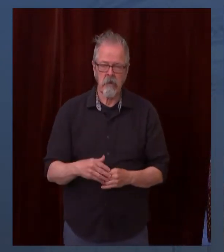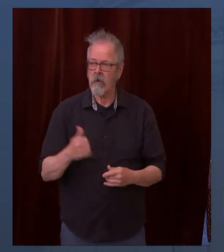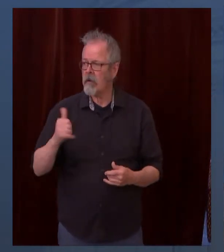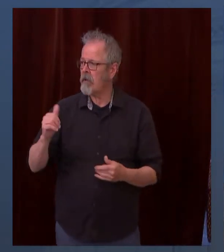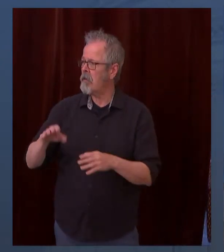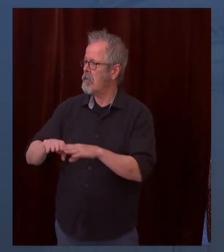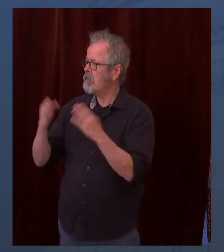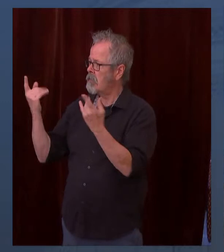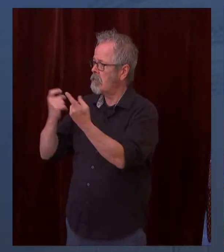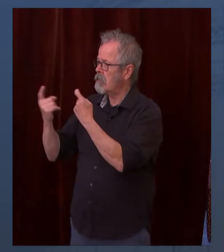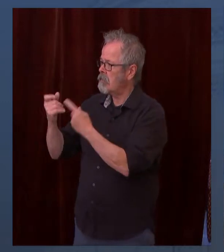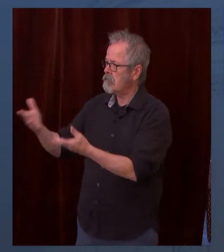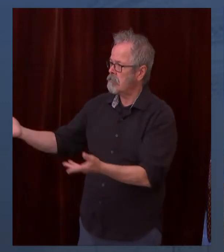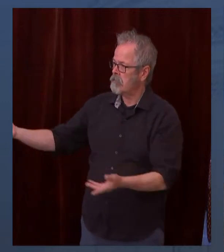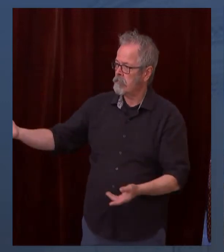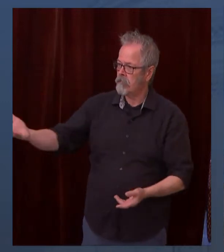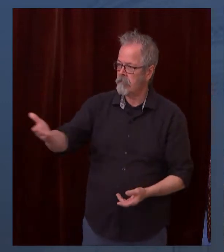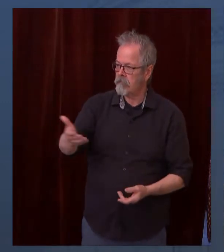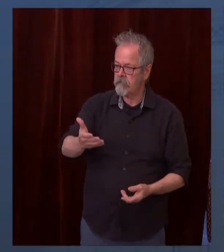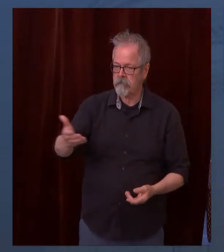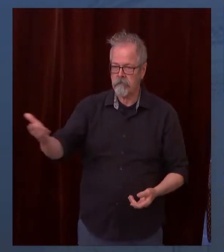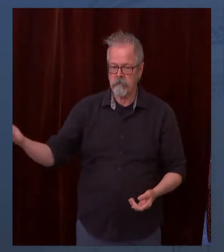Gridley.